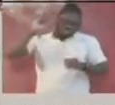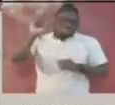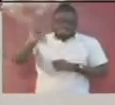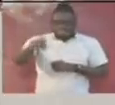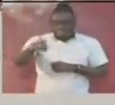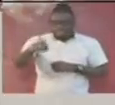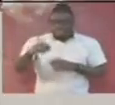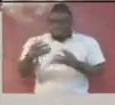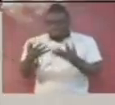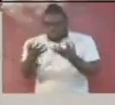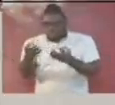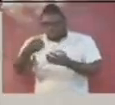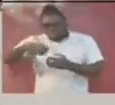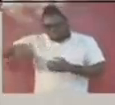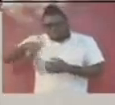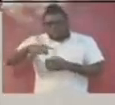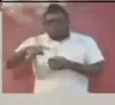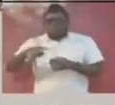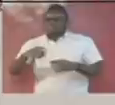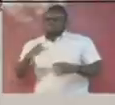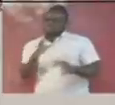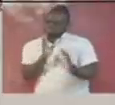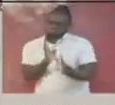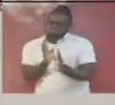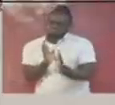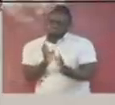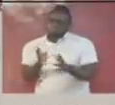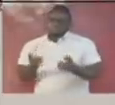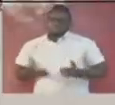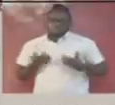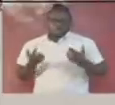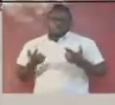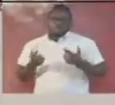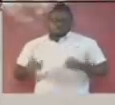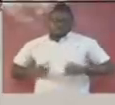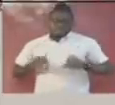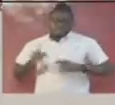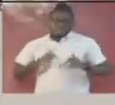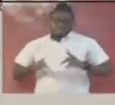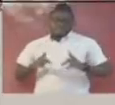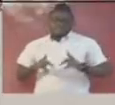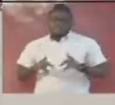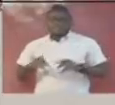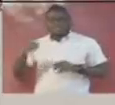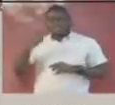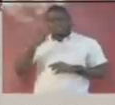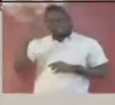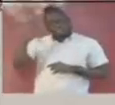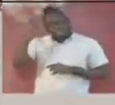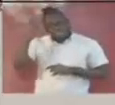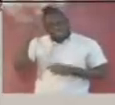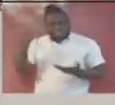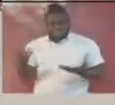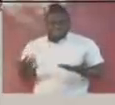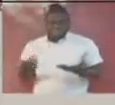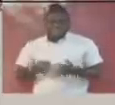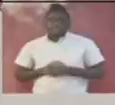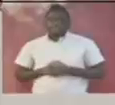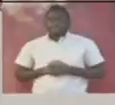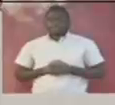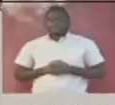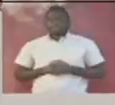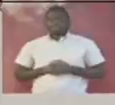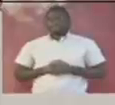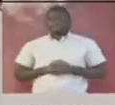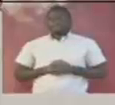we talk to those young people and to their parents this morning. We've been providing tips,